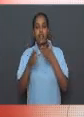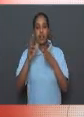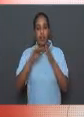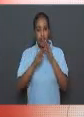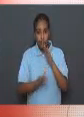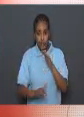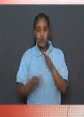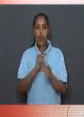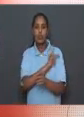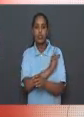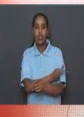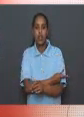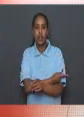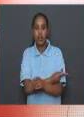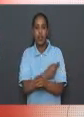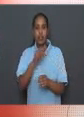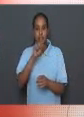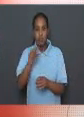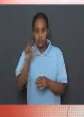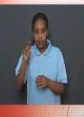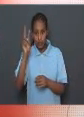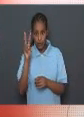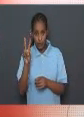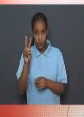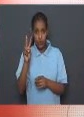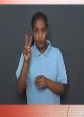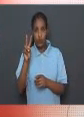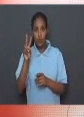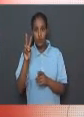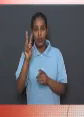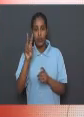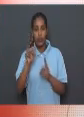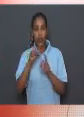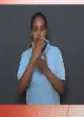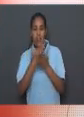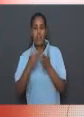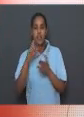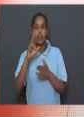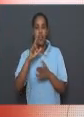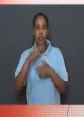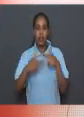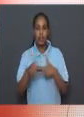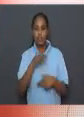reducing potential for zinc 2 plus zinc half reaction.